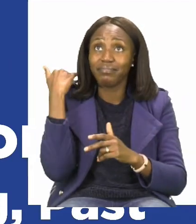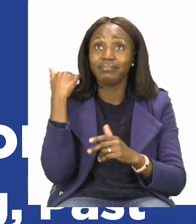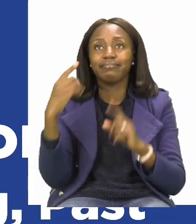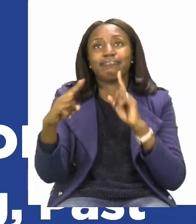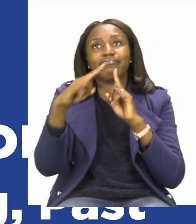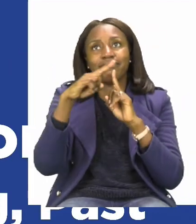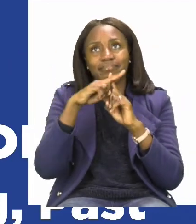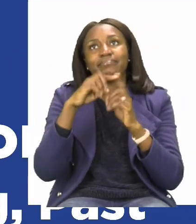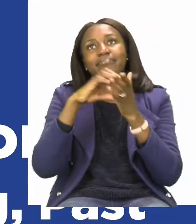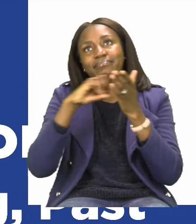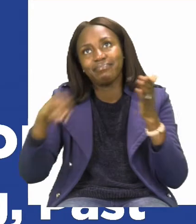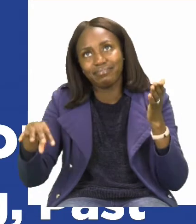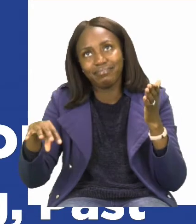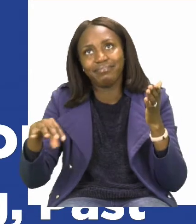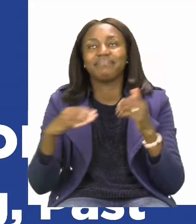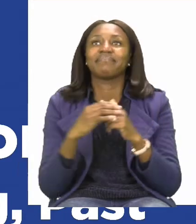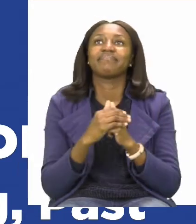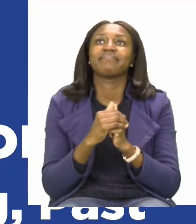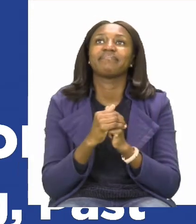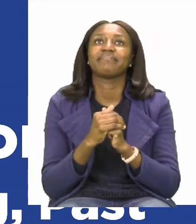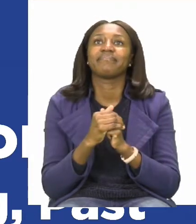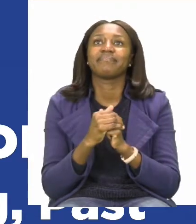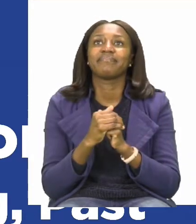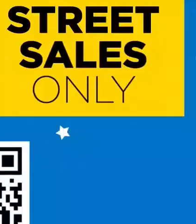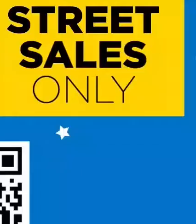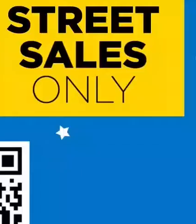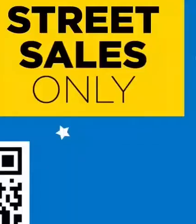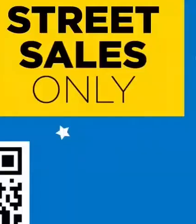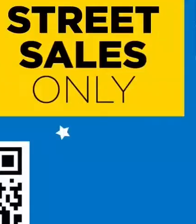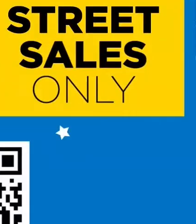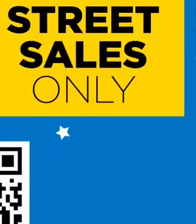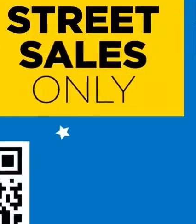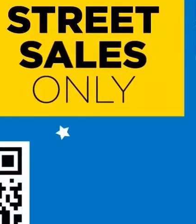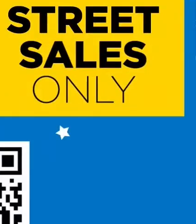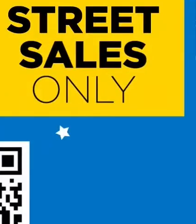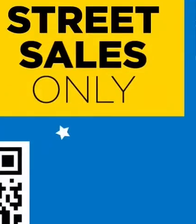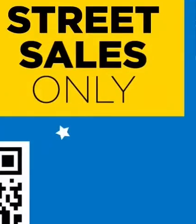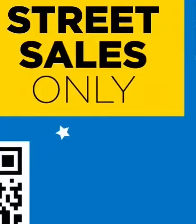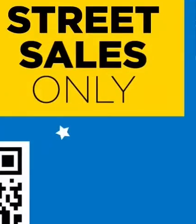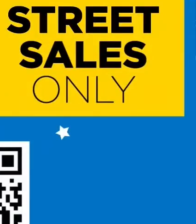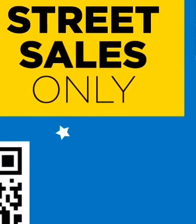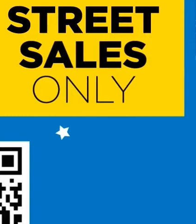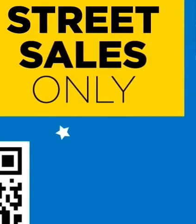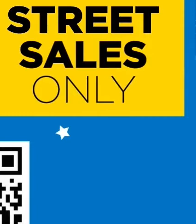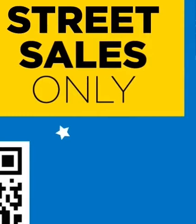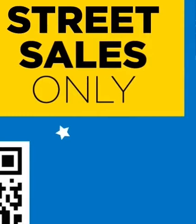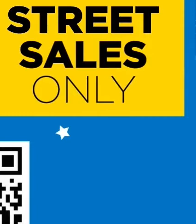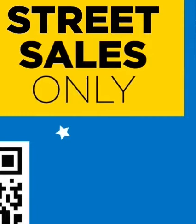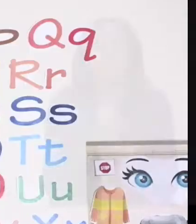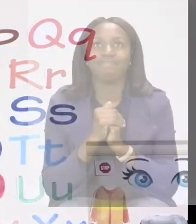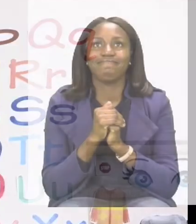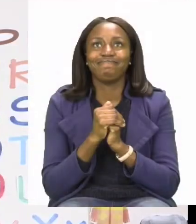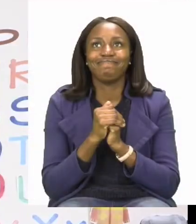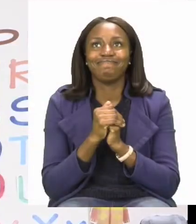tense, and computation. Follow us on MyZone Facebook Active Kids to watch your daily